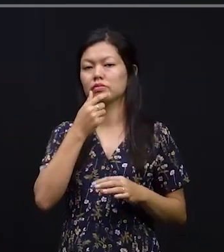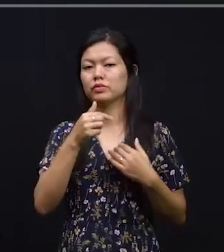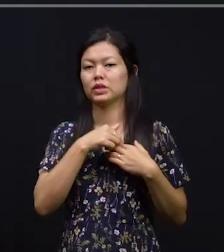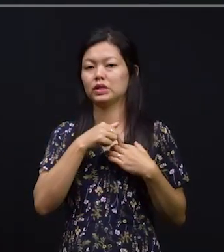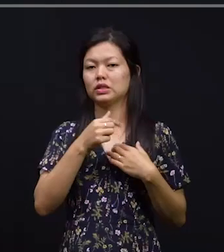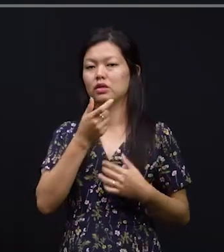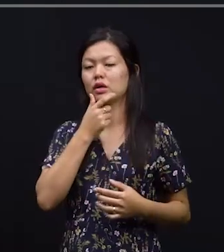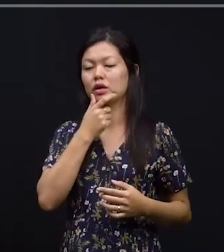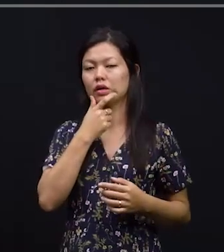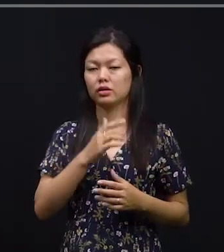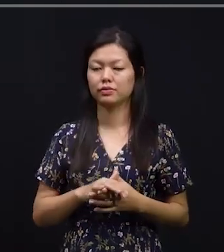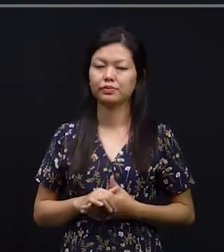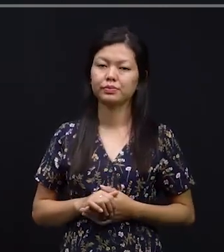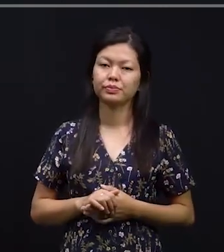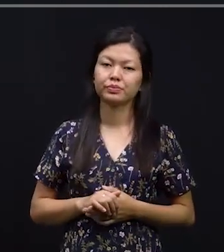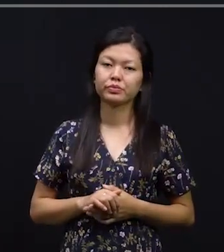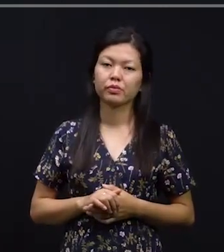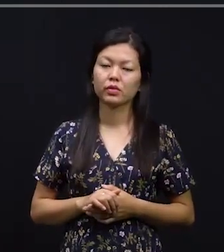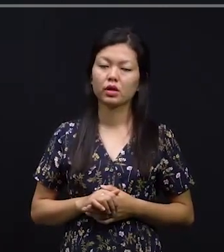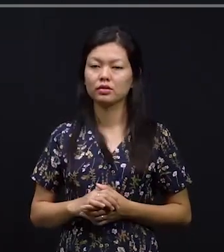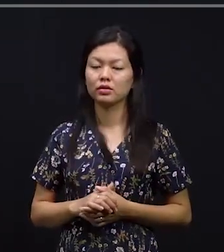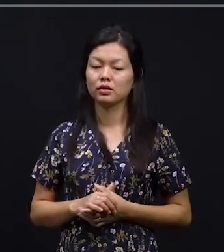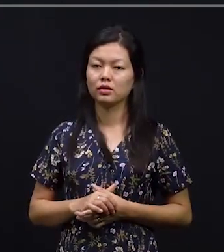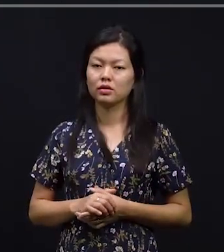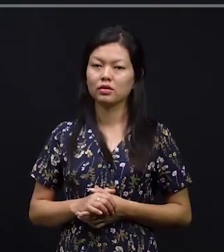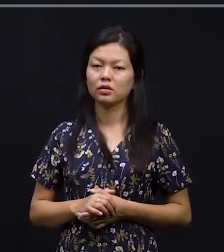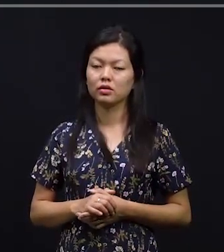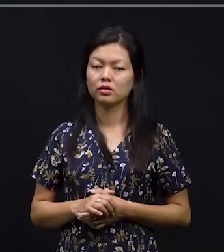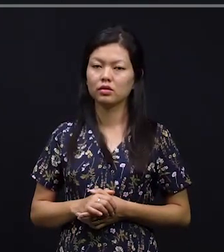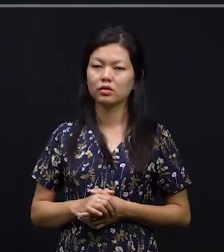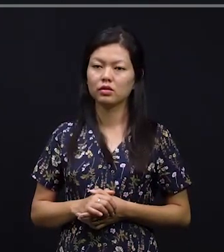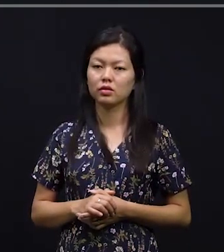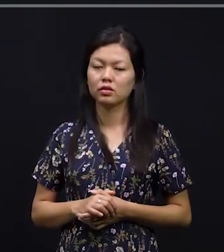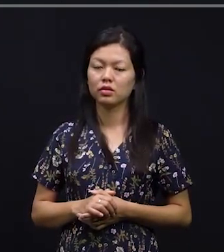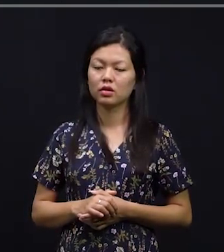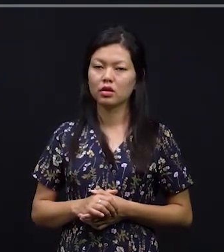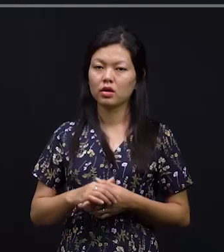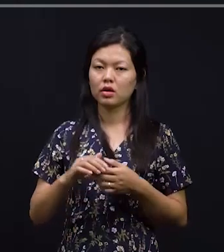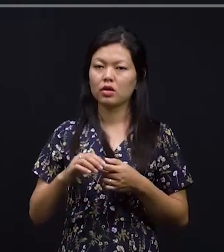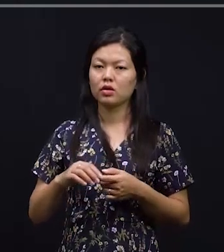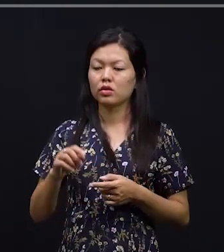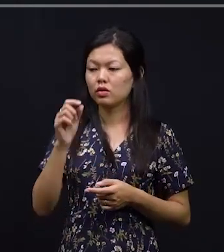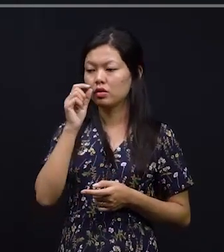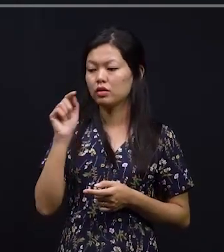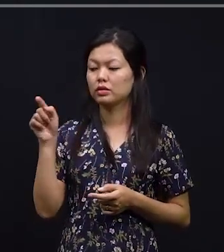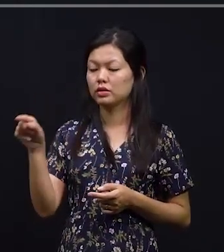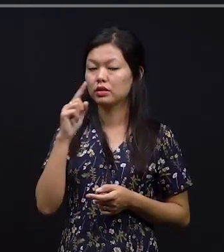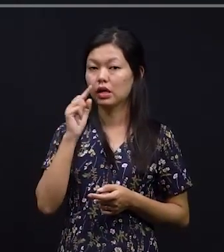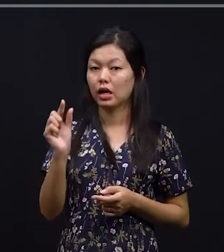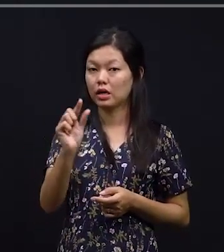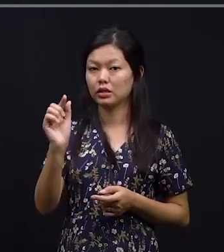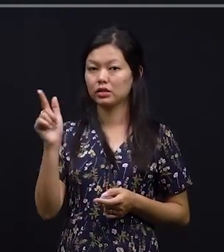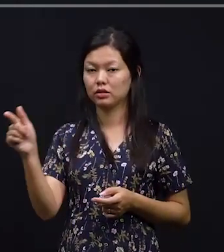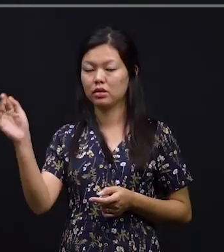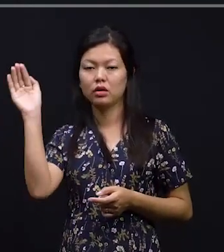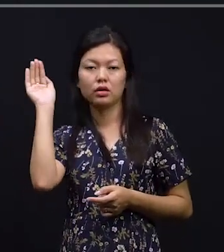cannot blame the clerk for getting less money as his salary. And when Mr. Scrooge overheard the two persons talking, he